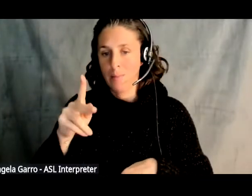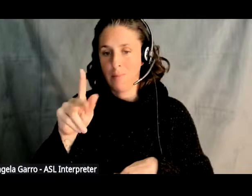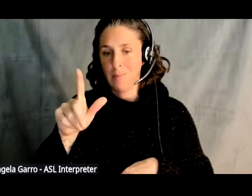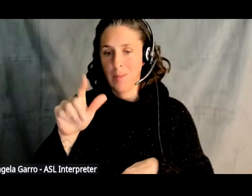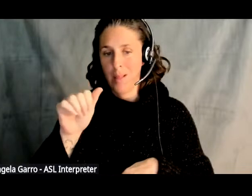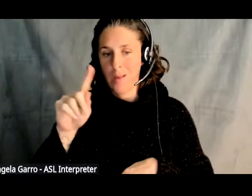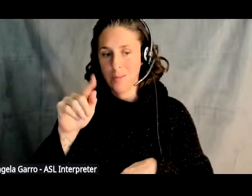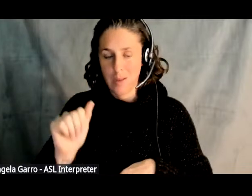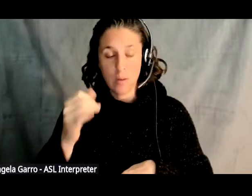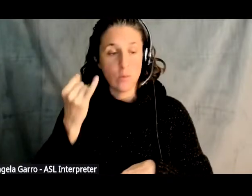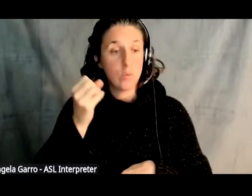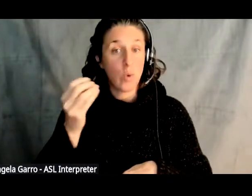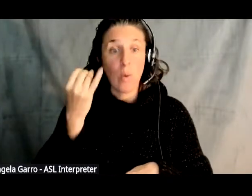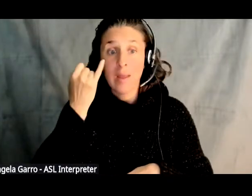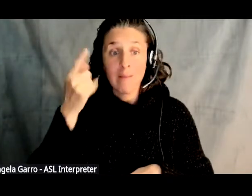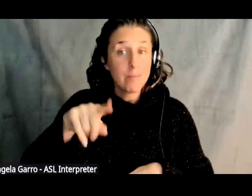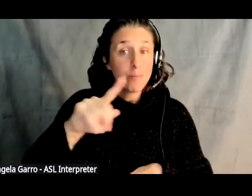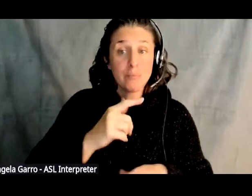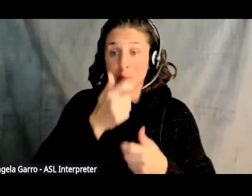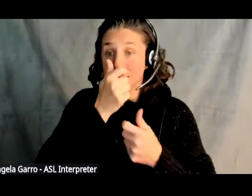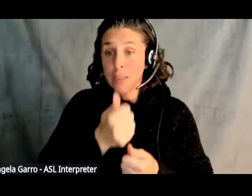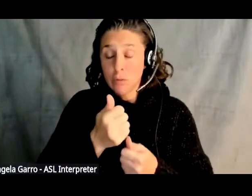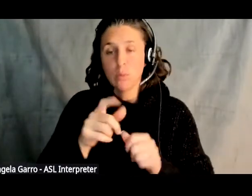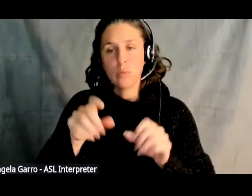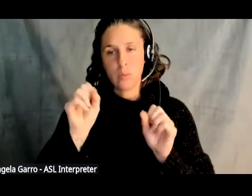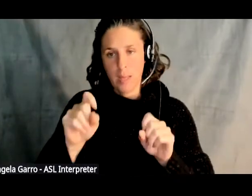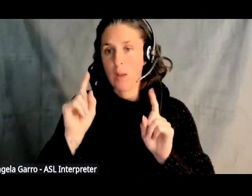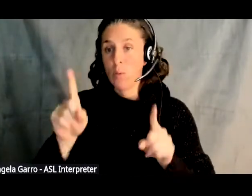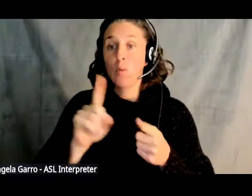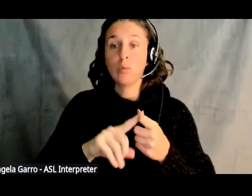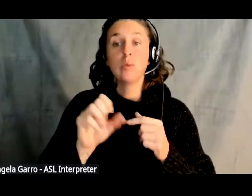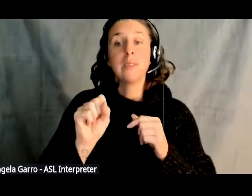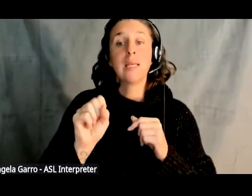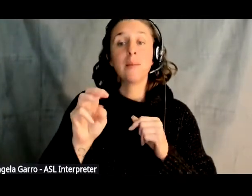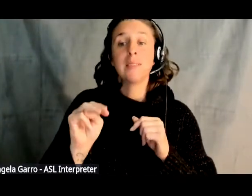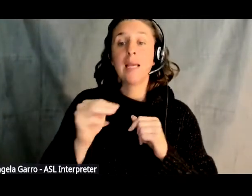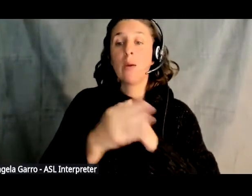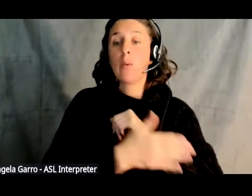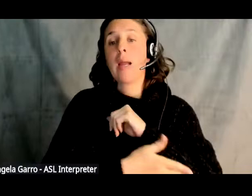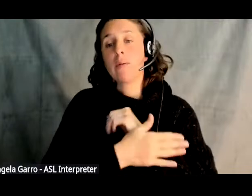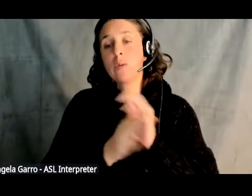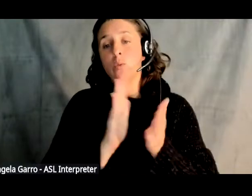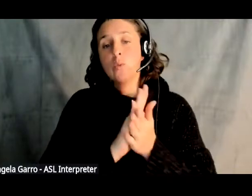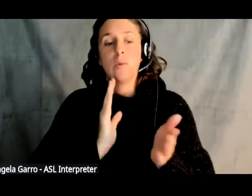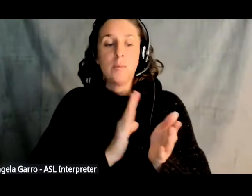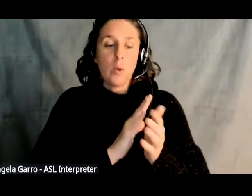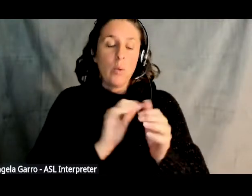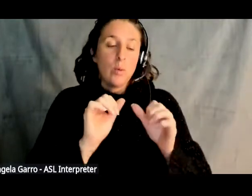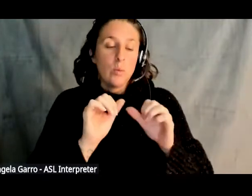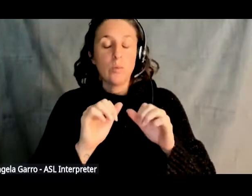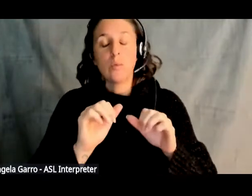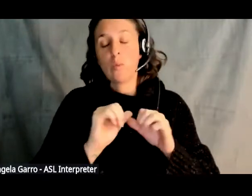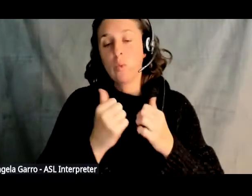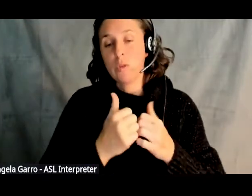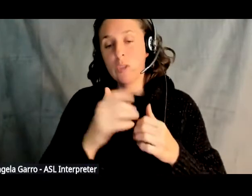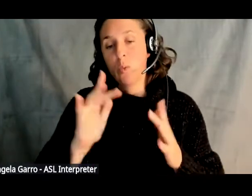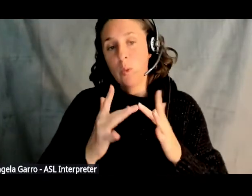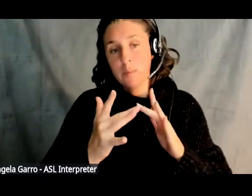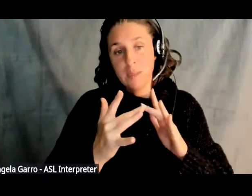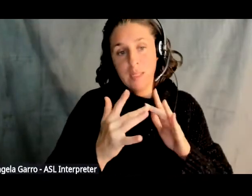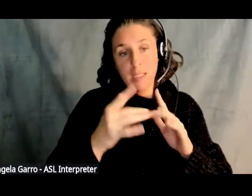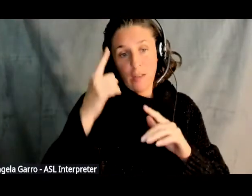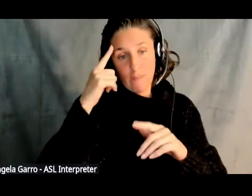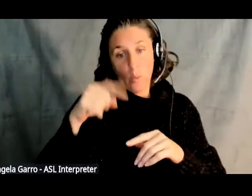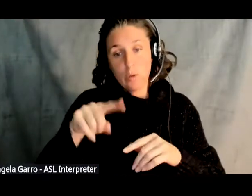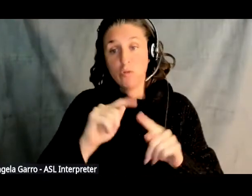that's interested, you can go to the San Mateo County's School Board Association website. And for the